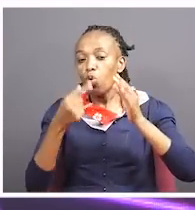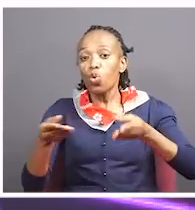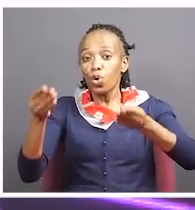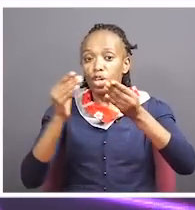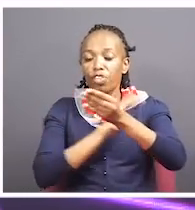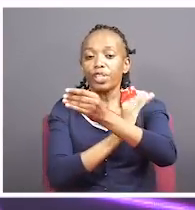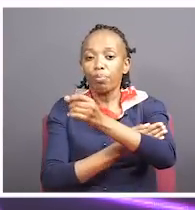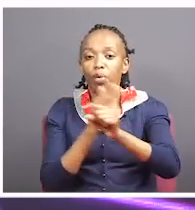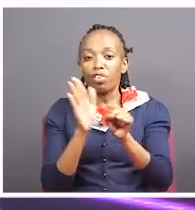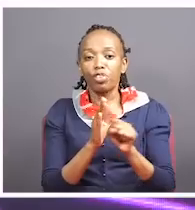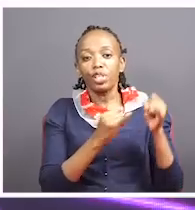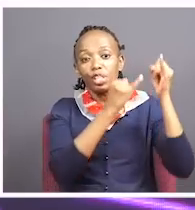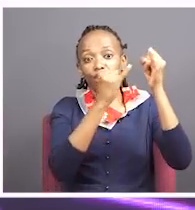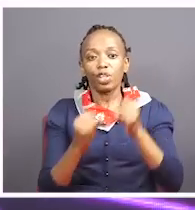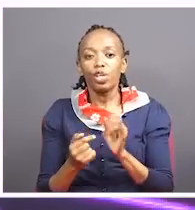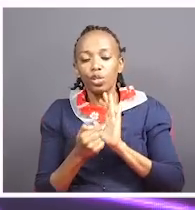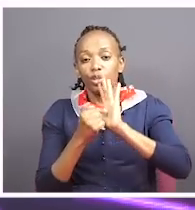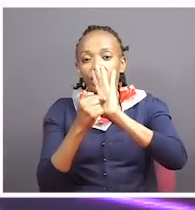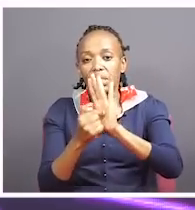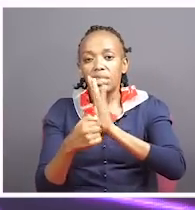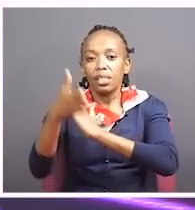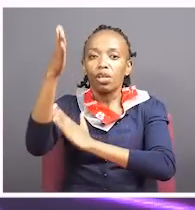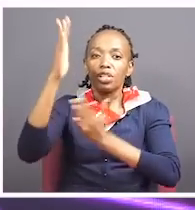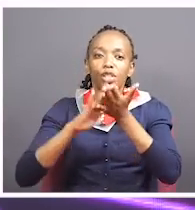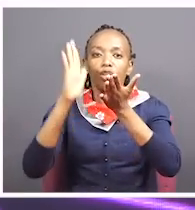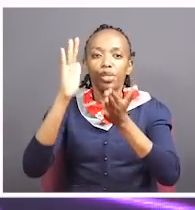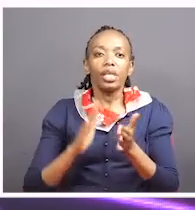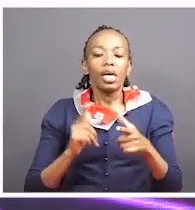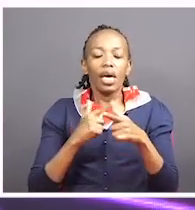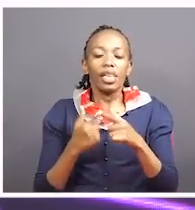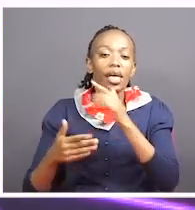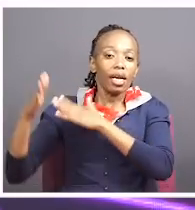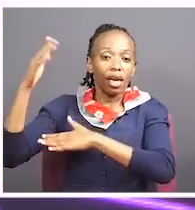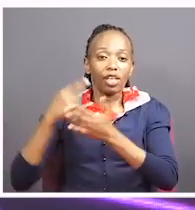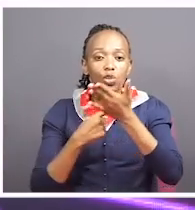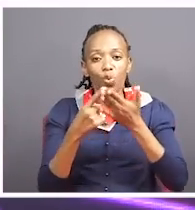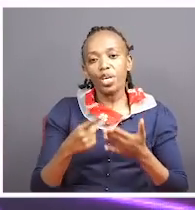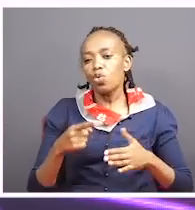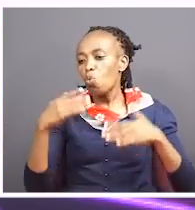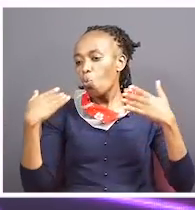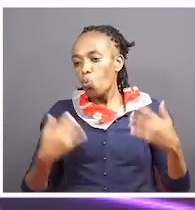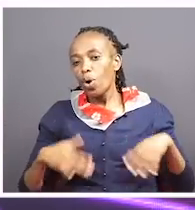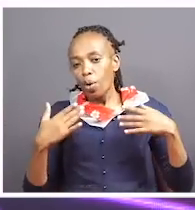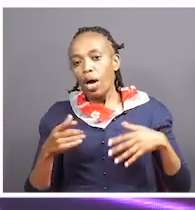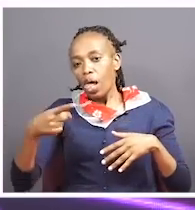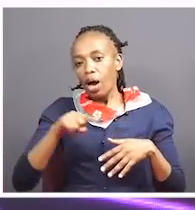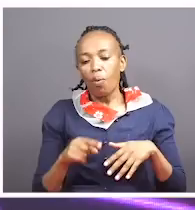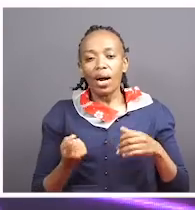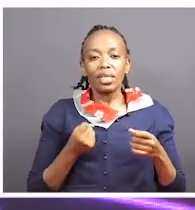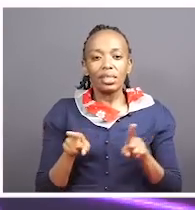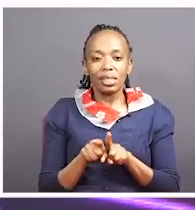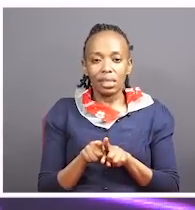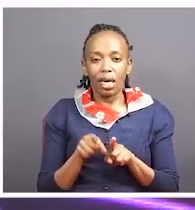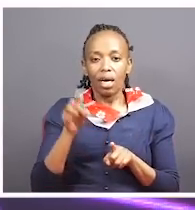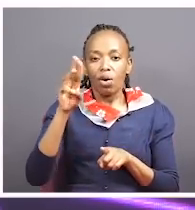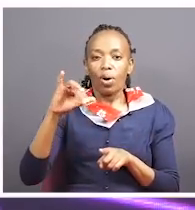us a powerful introduction to radiating God's glory. And then last week, my goodness, our